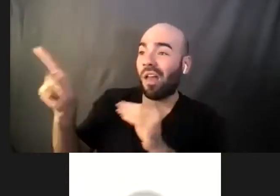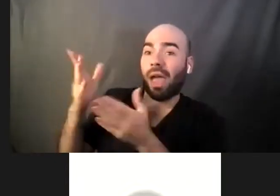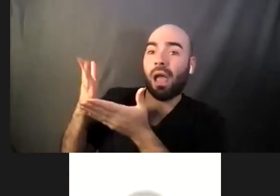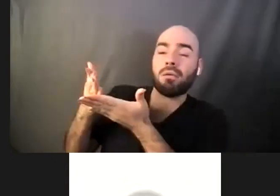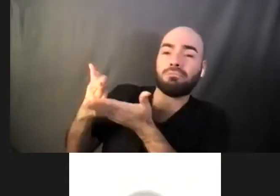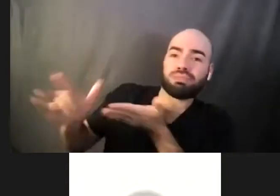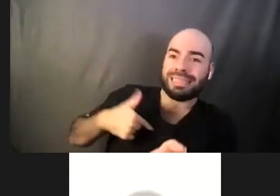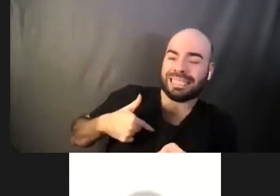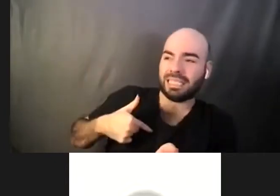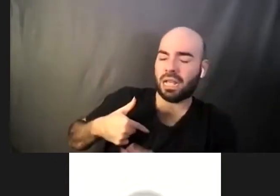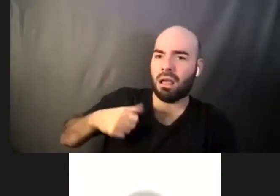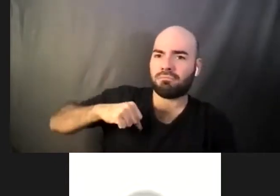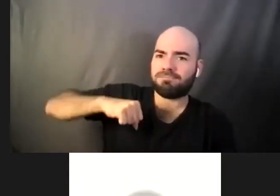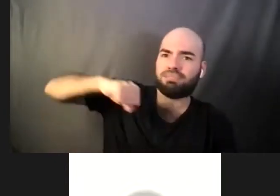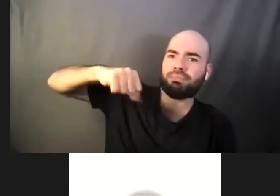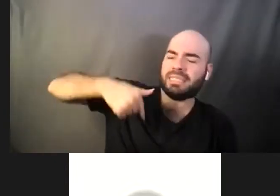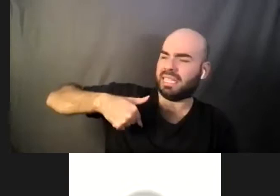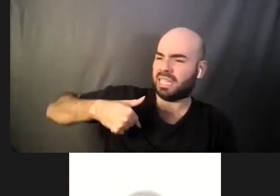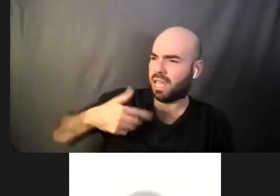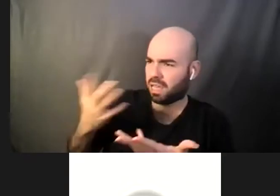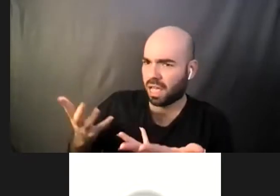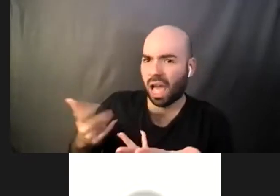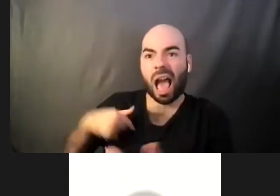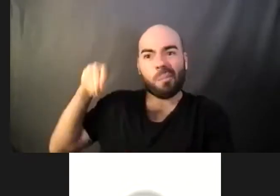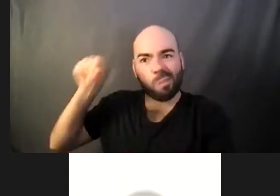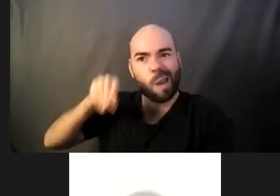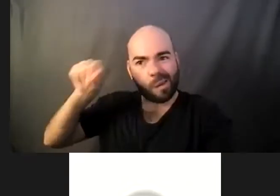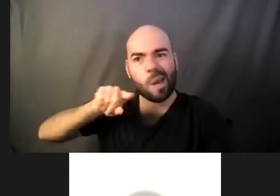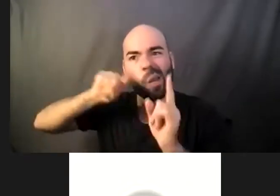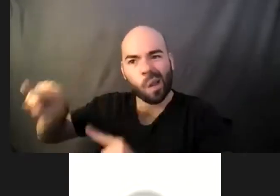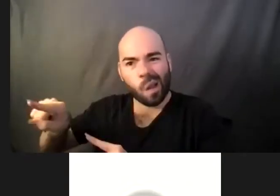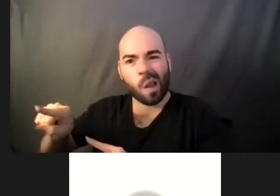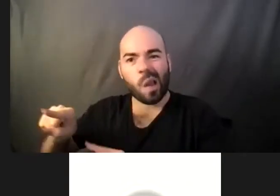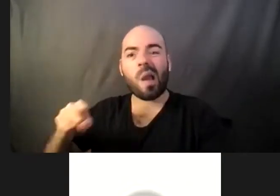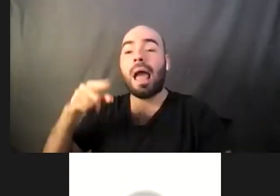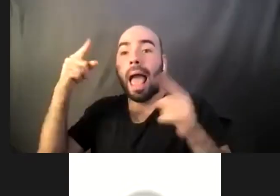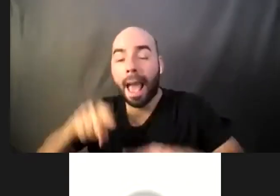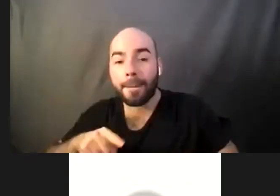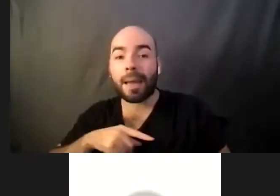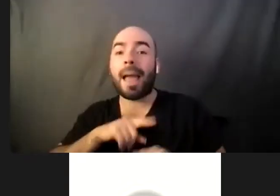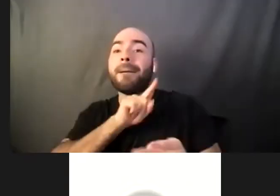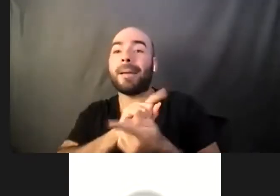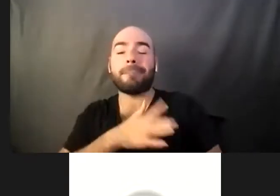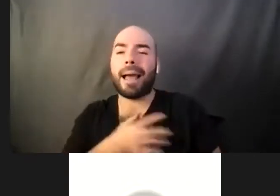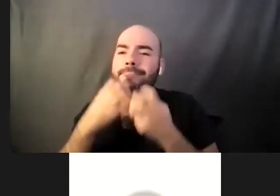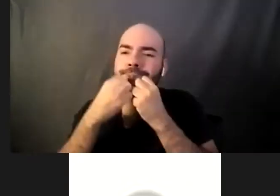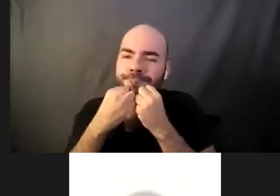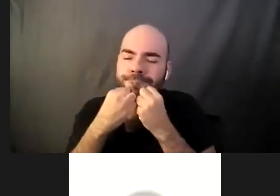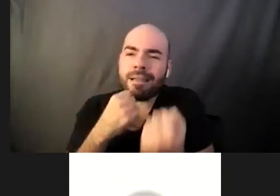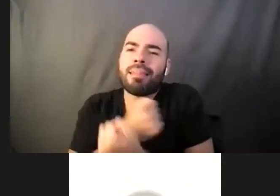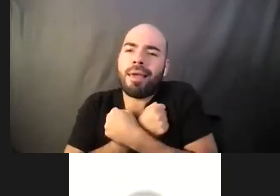I paid to have support in. Mm-hmm. But fortunately enough, I met the love of my life, who happens to be creatively aligned with